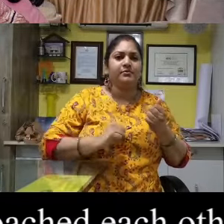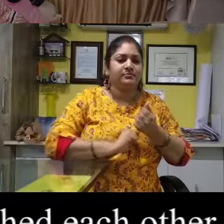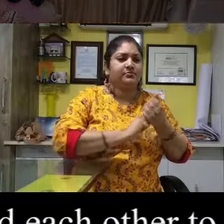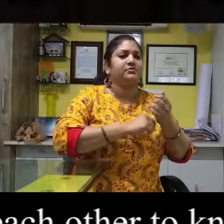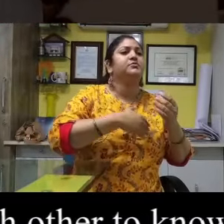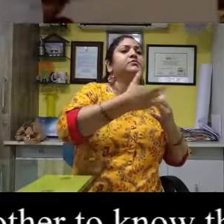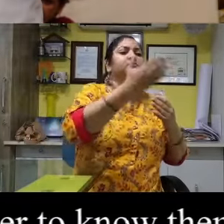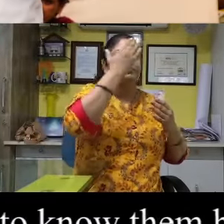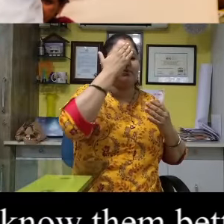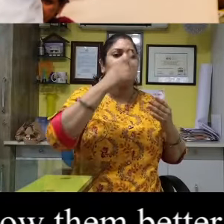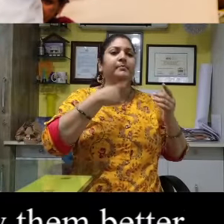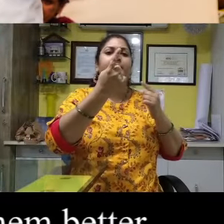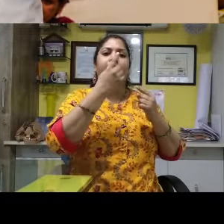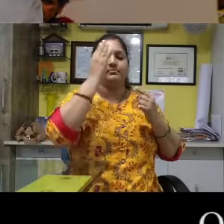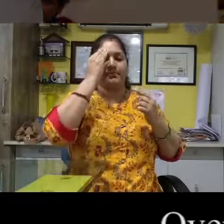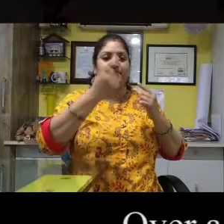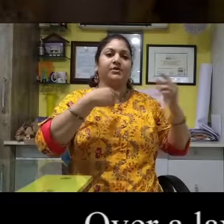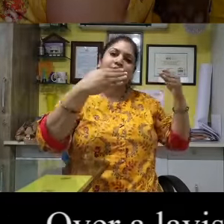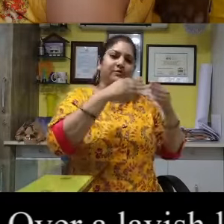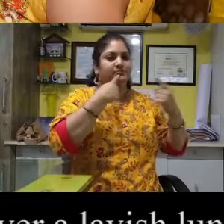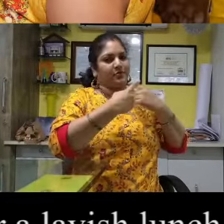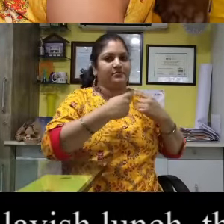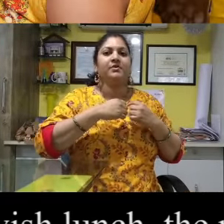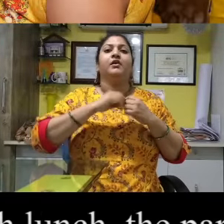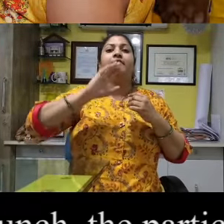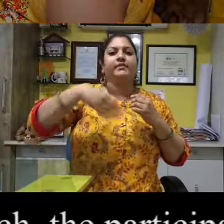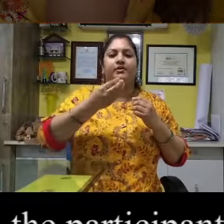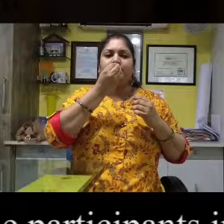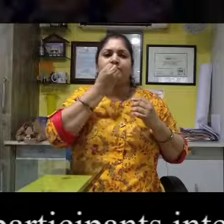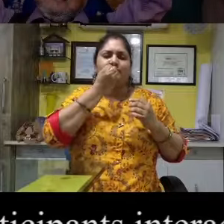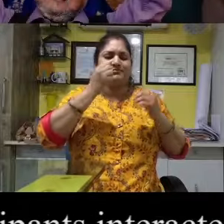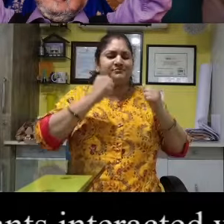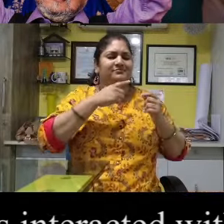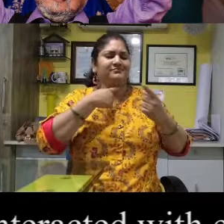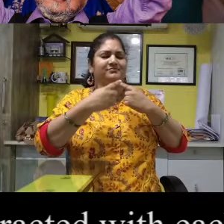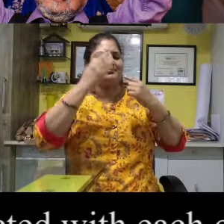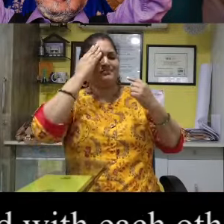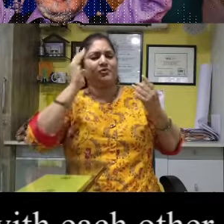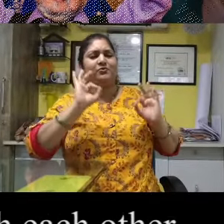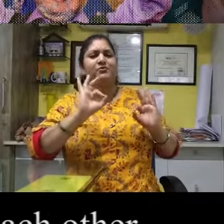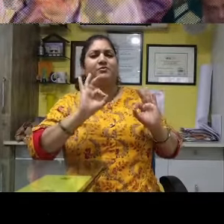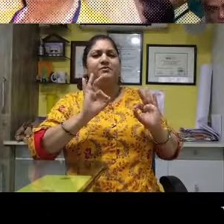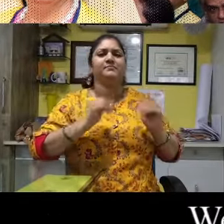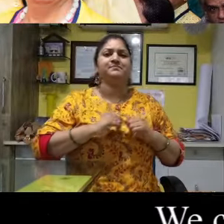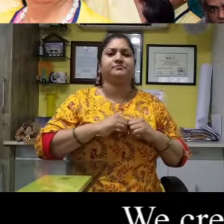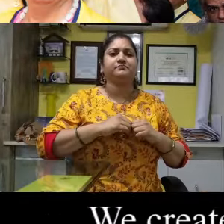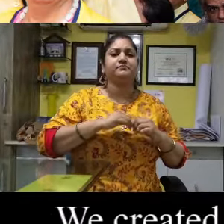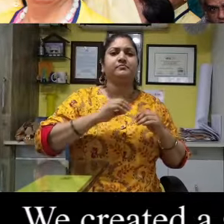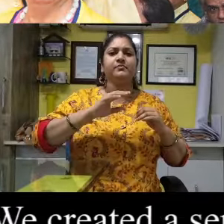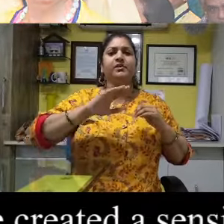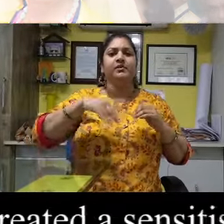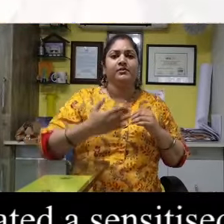approached each other to know them better. Over a lavish lunch, the participants interacted with each other. We created